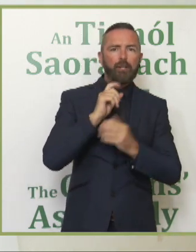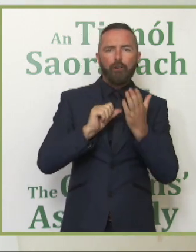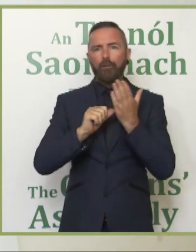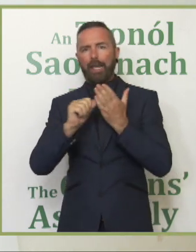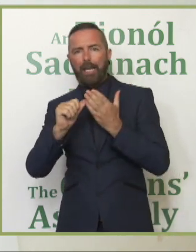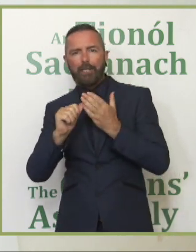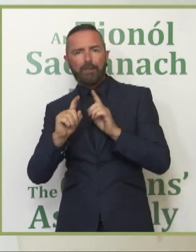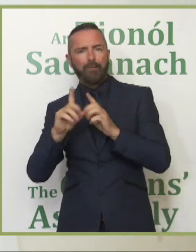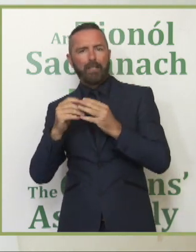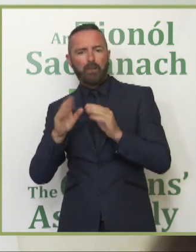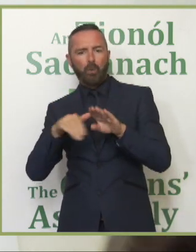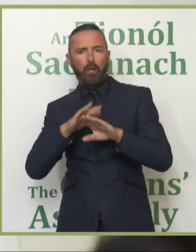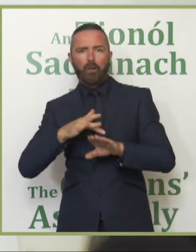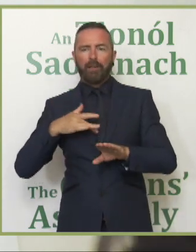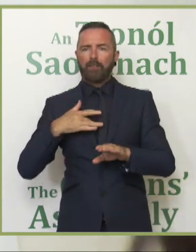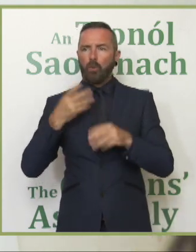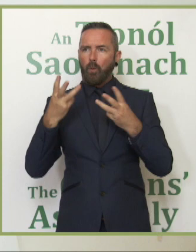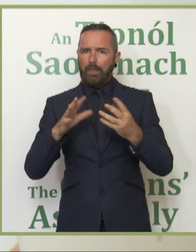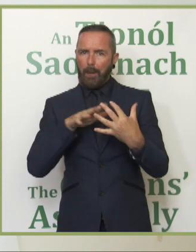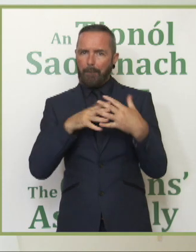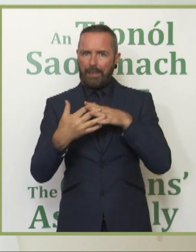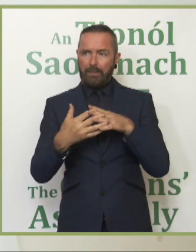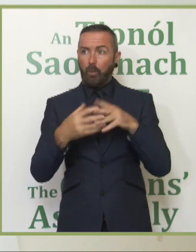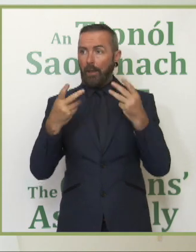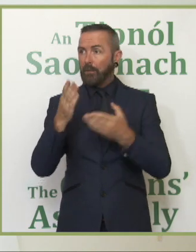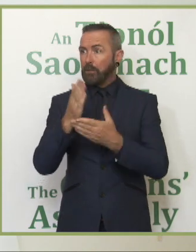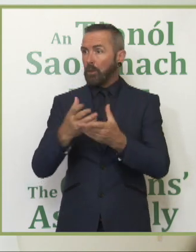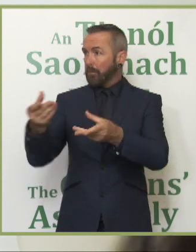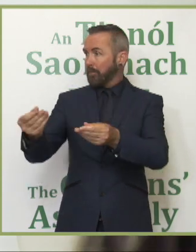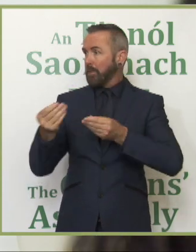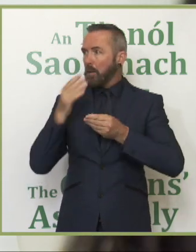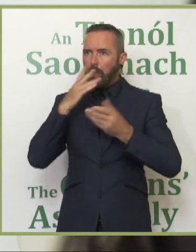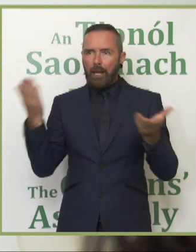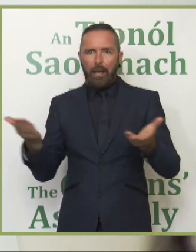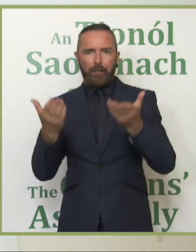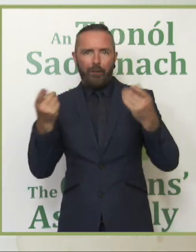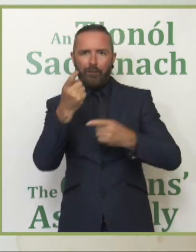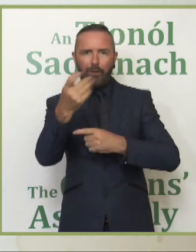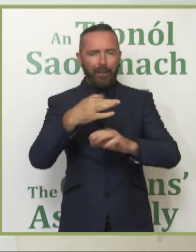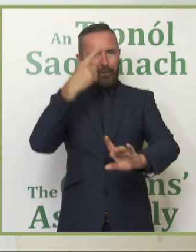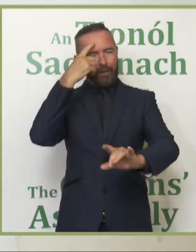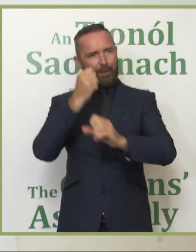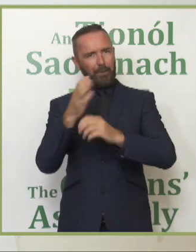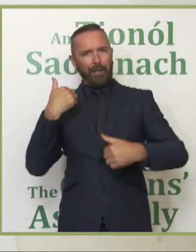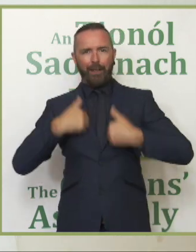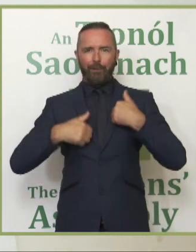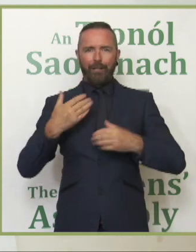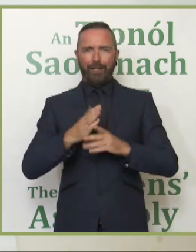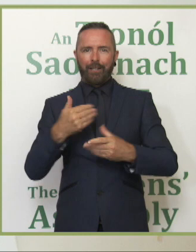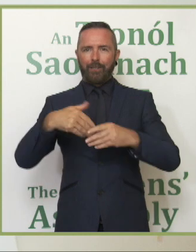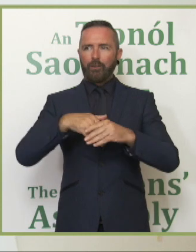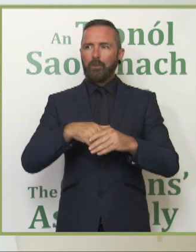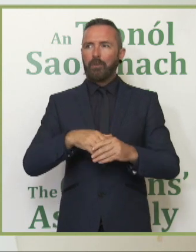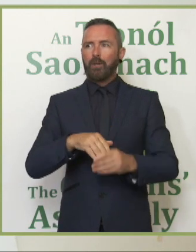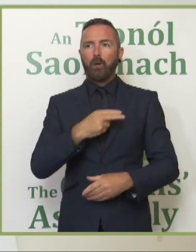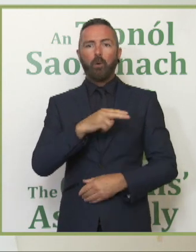things, regionalisation. So we have got some in, but I would encourage anybody else, if you think you would be interested,